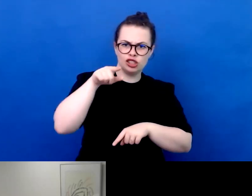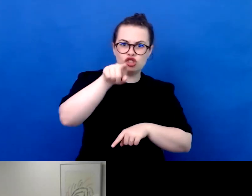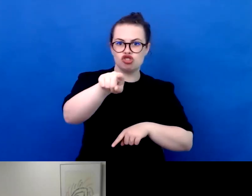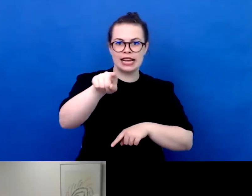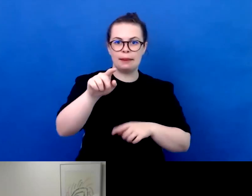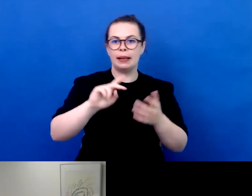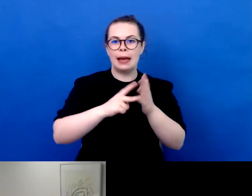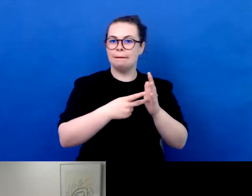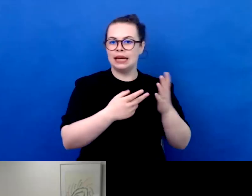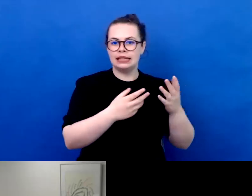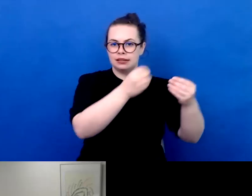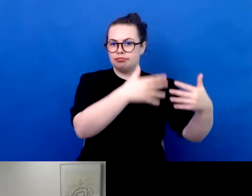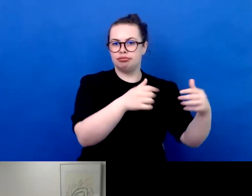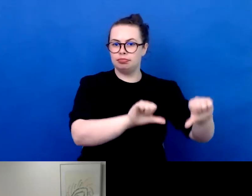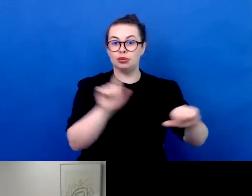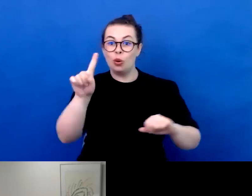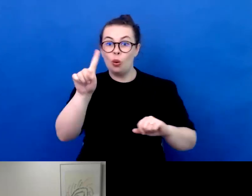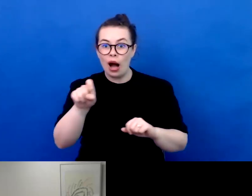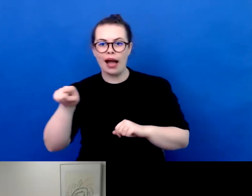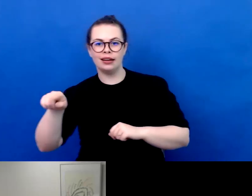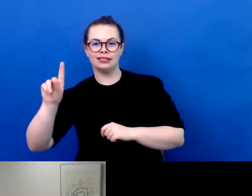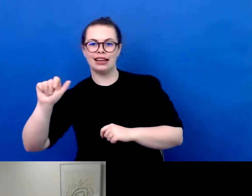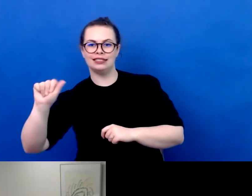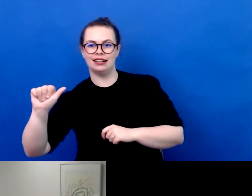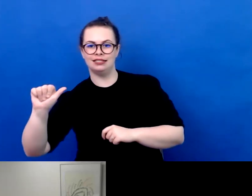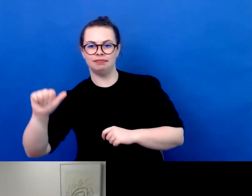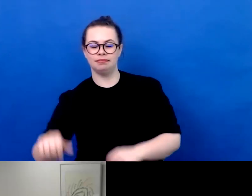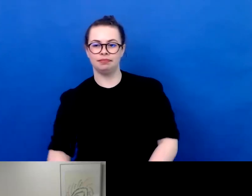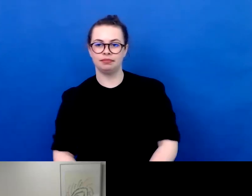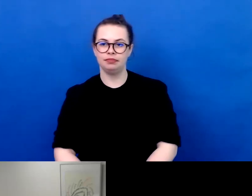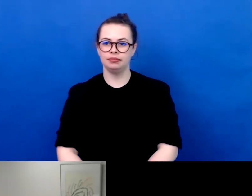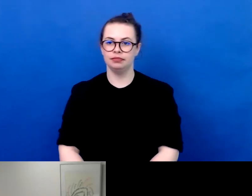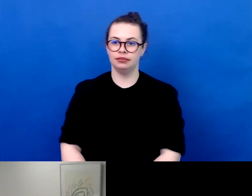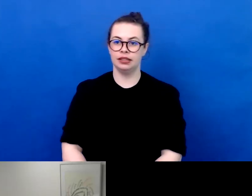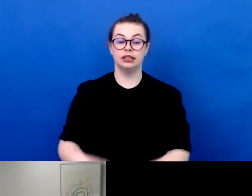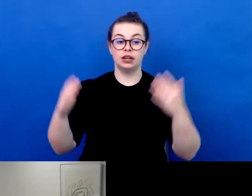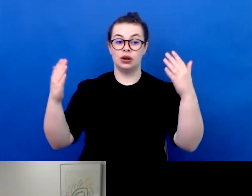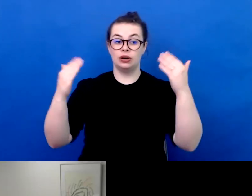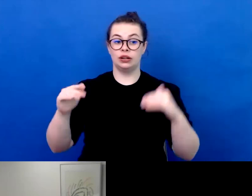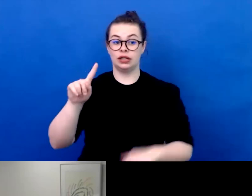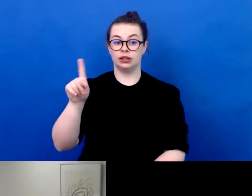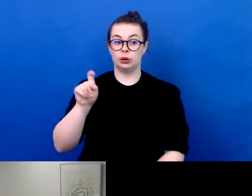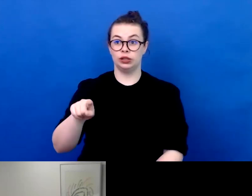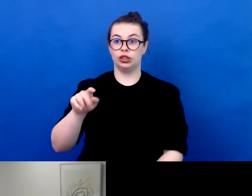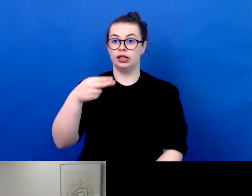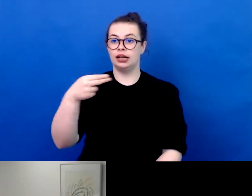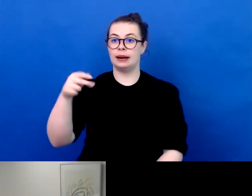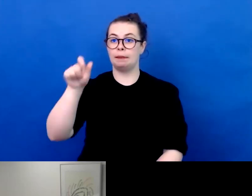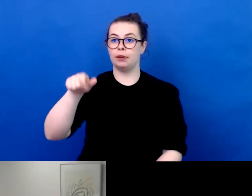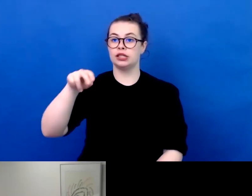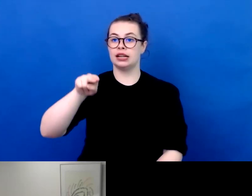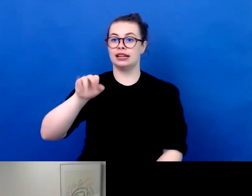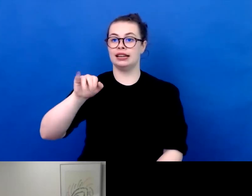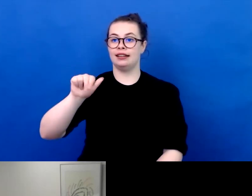Okay, thanks. Let's move on to the next question. This comes from Nina Kazanina. So an interesting